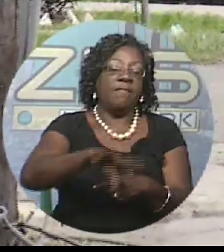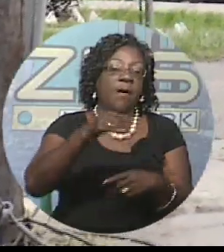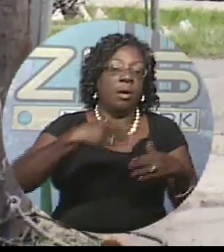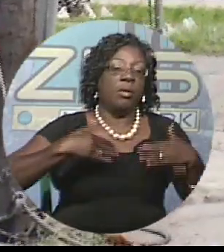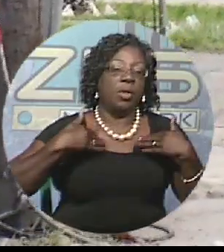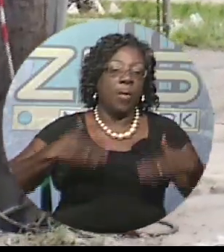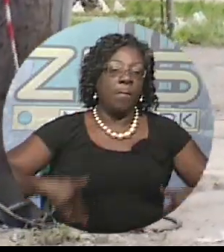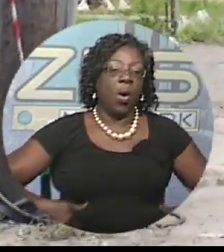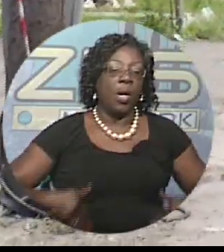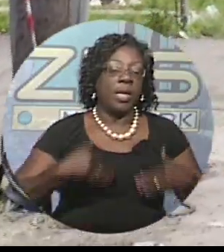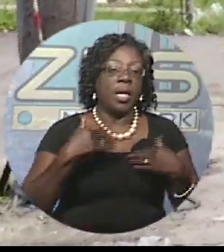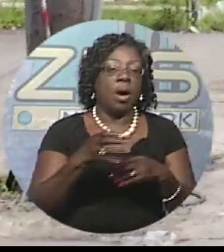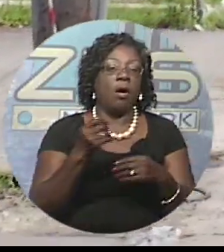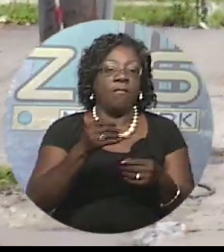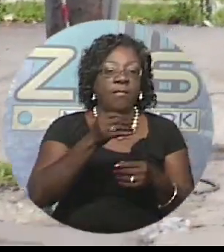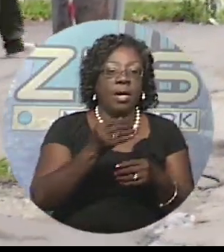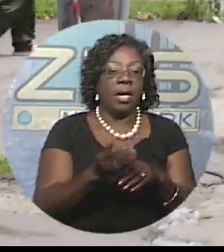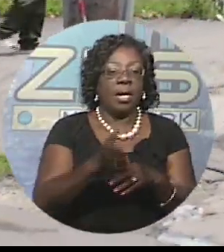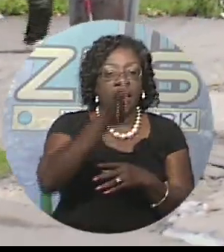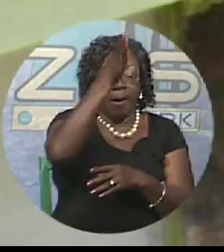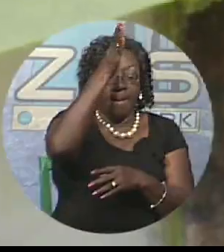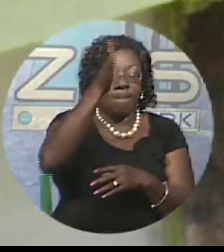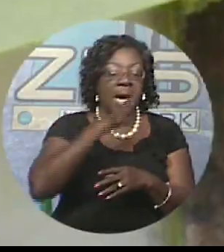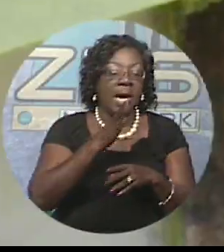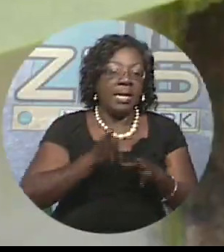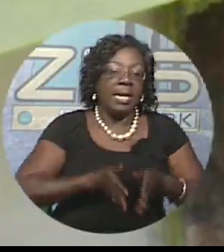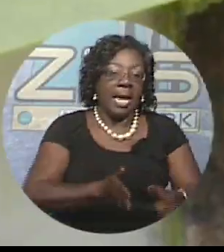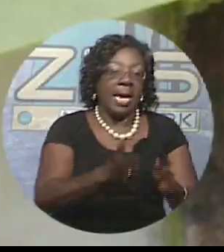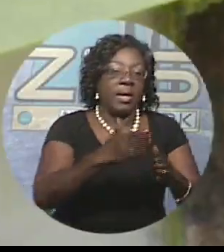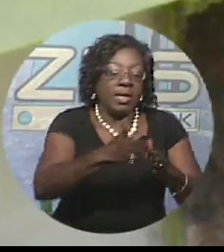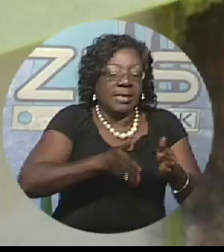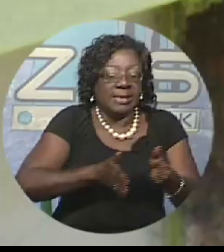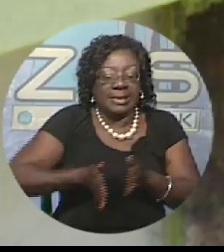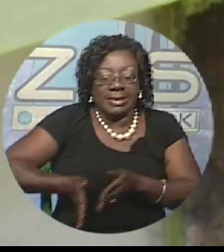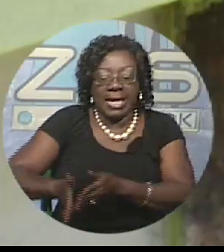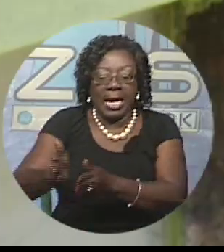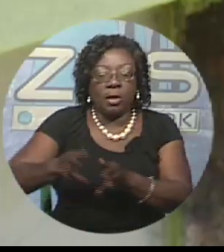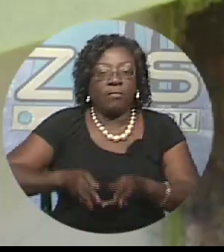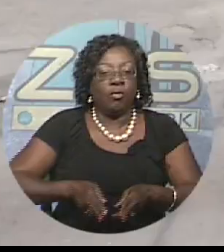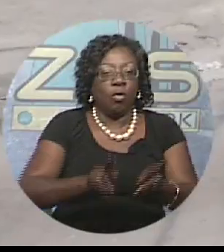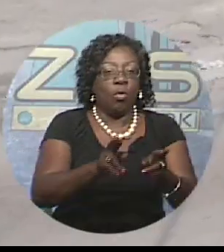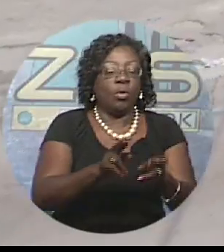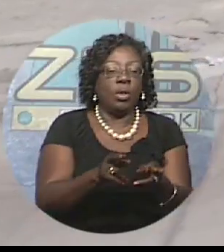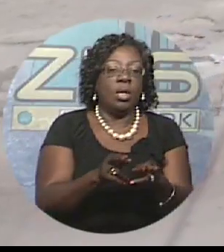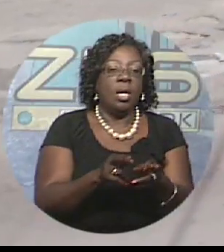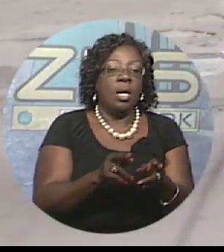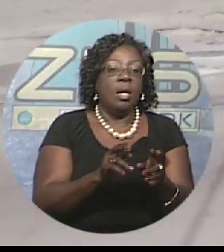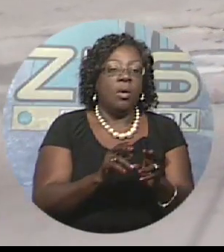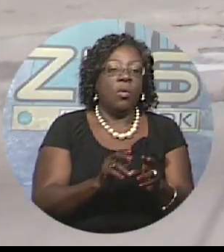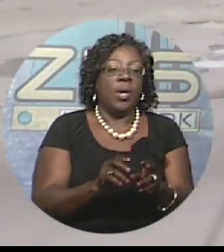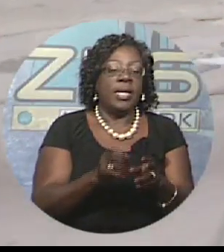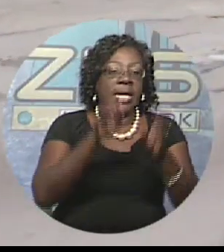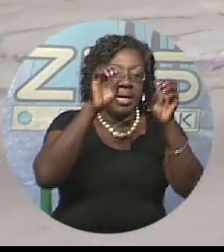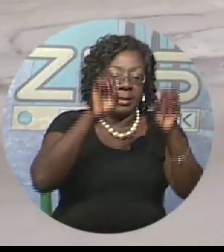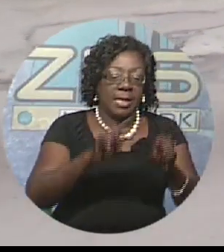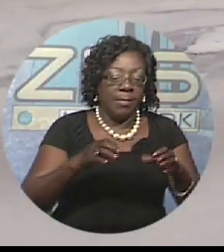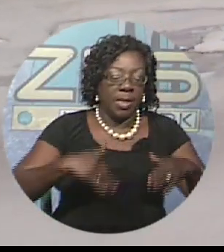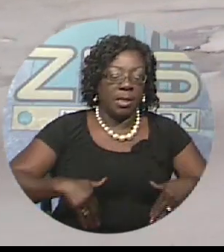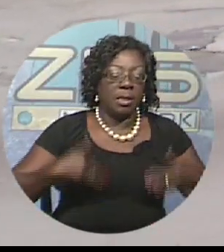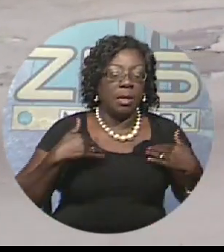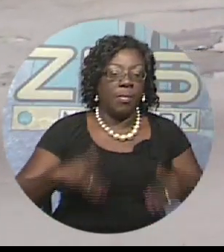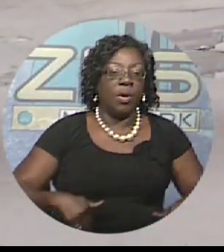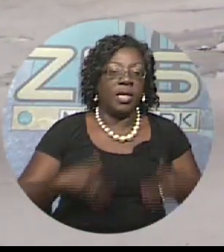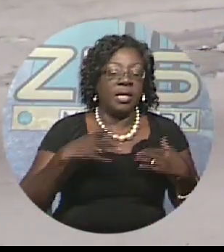body of a male lying on the side of the road. Upon examination, there were apparent